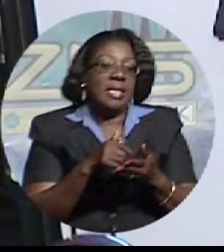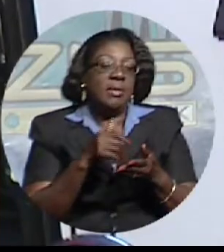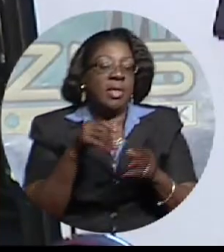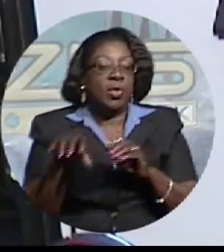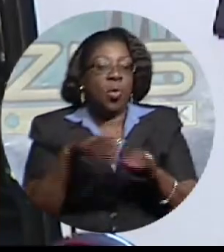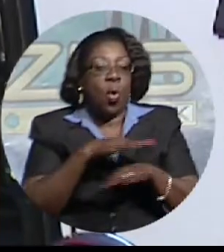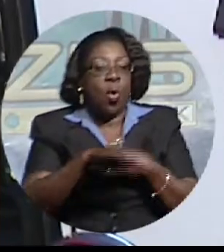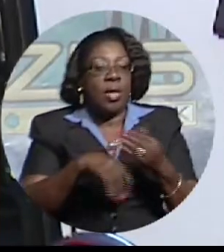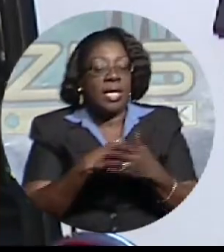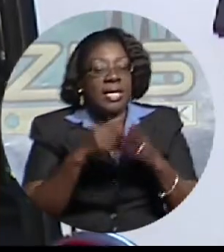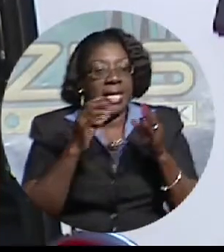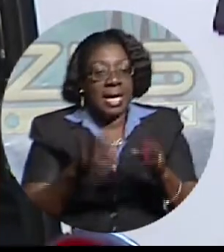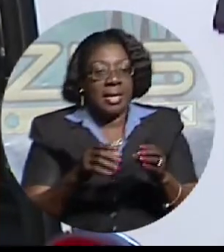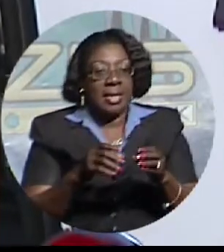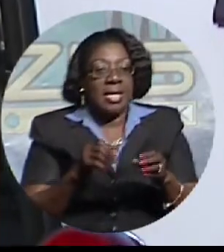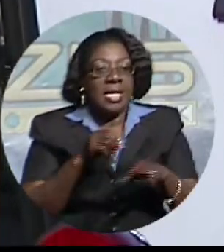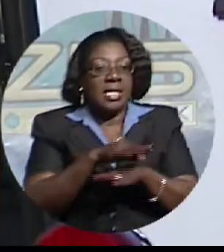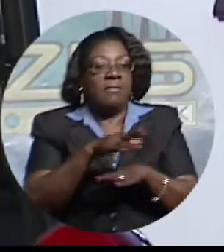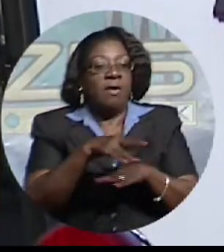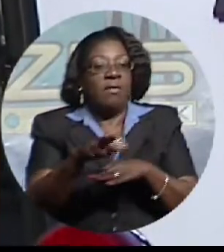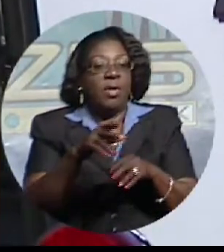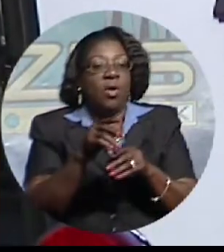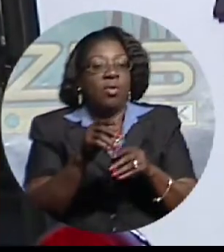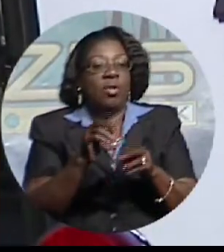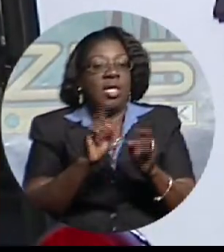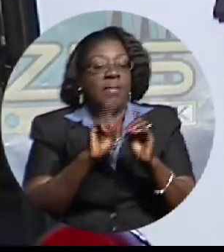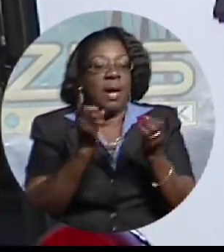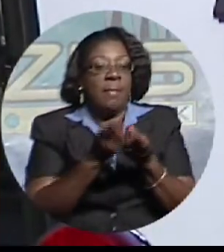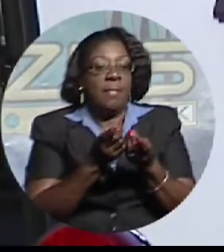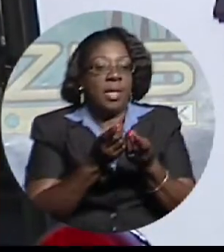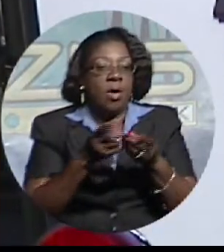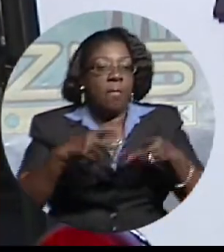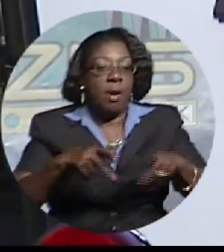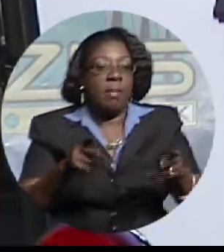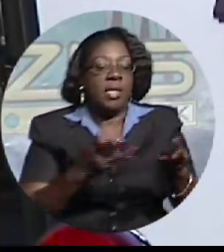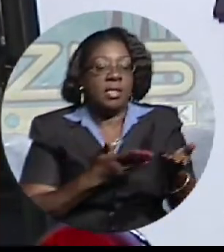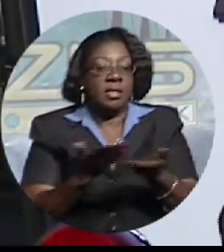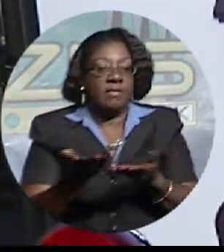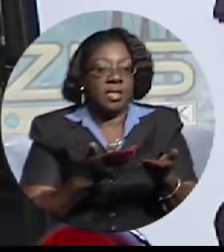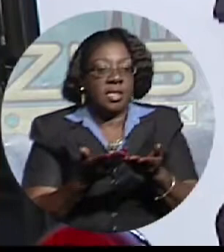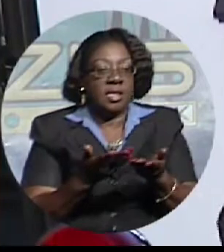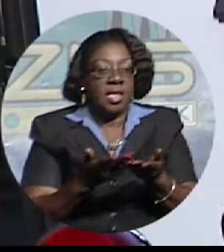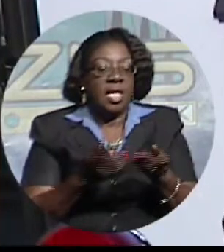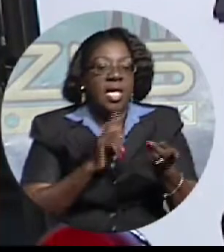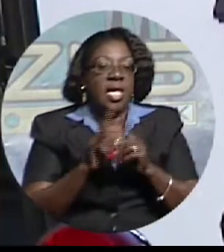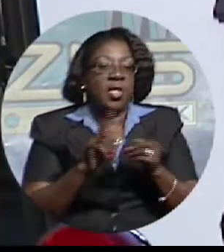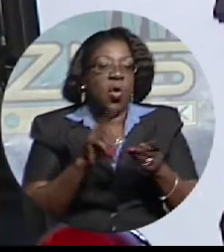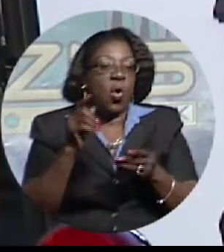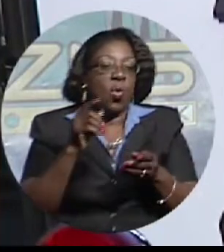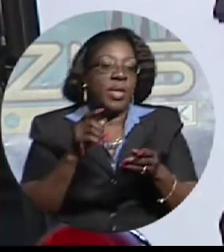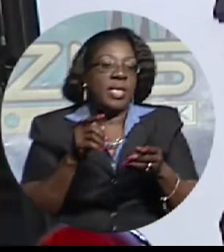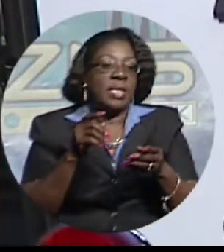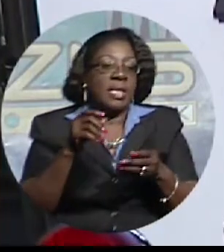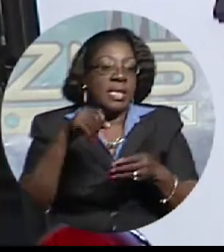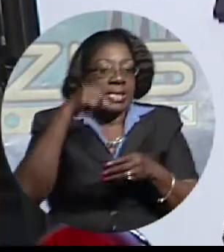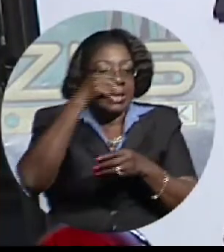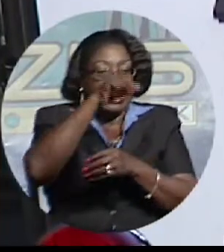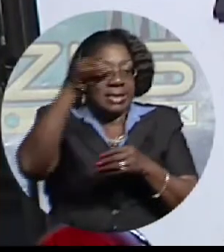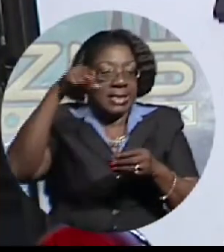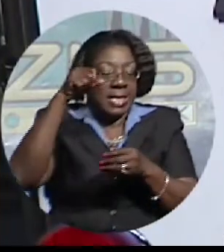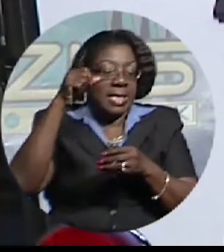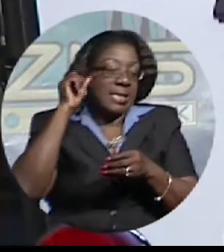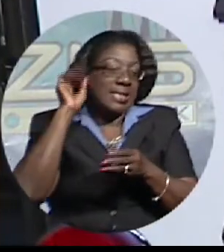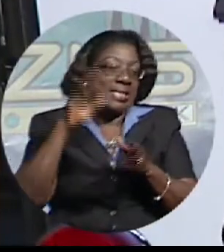He has forwarded on to the Department of Public Services. I spoke with the senior undersecretary there, and he has advised me there were some